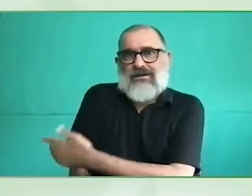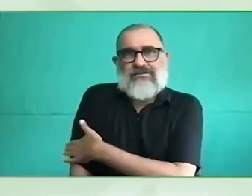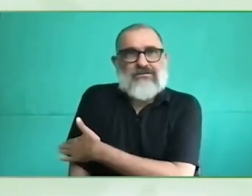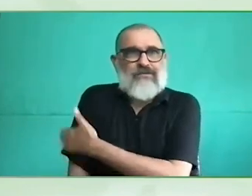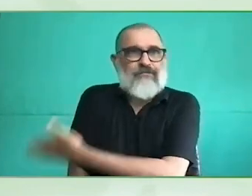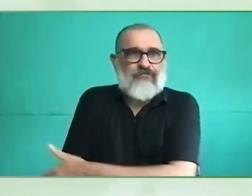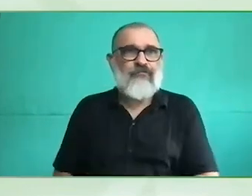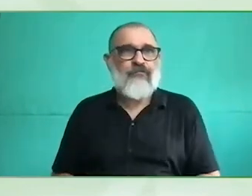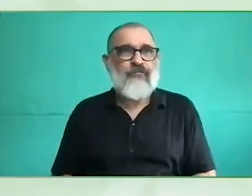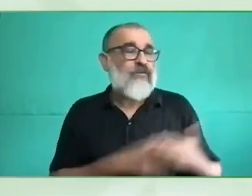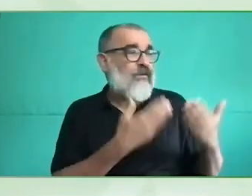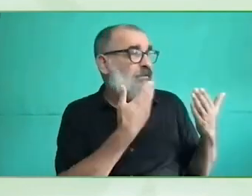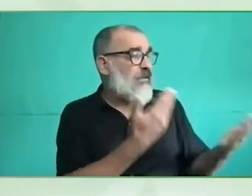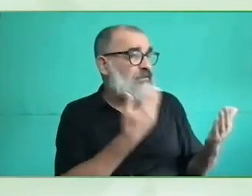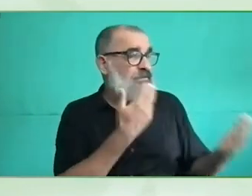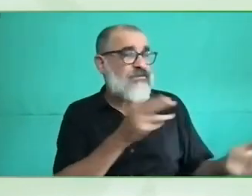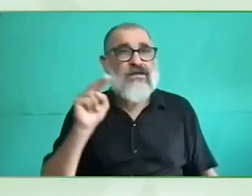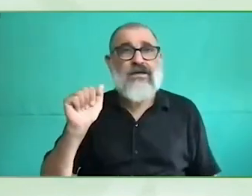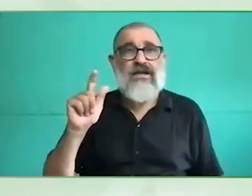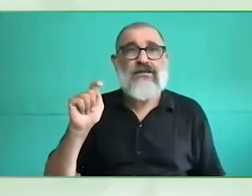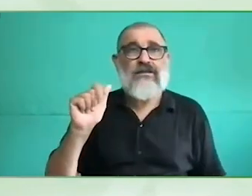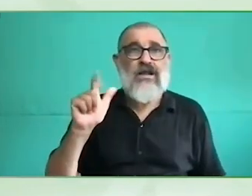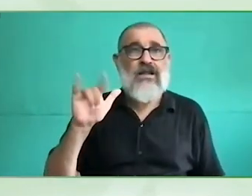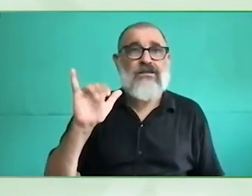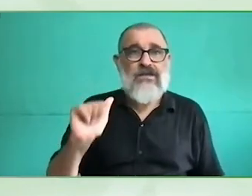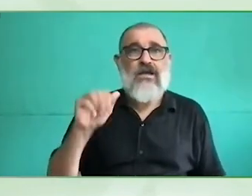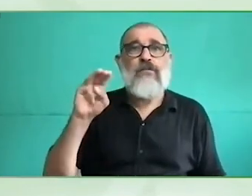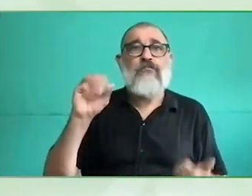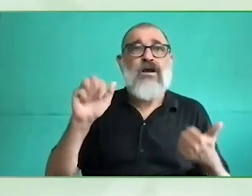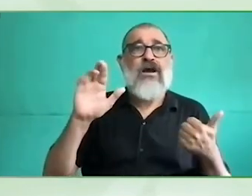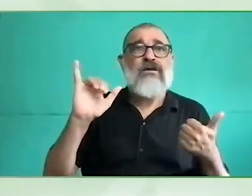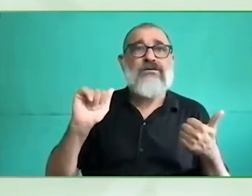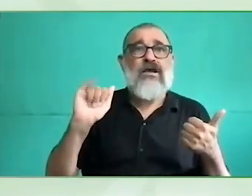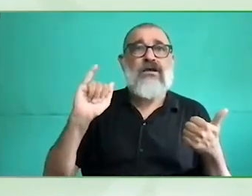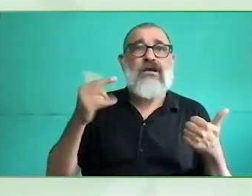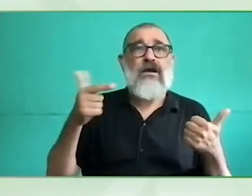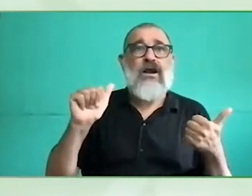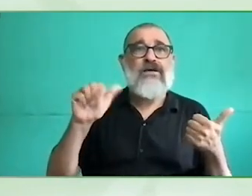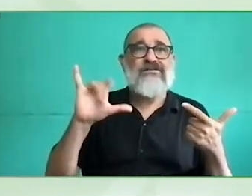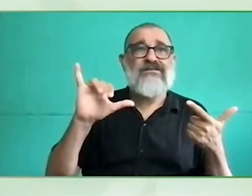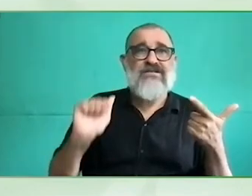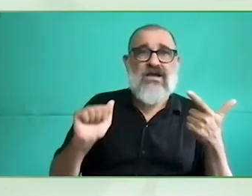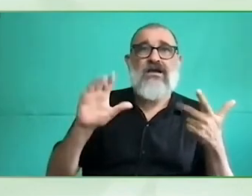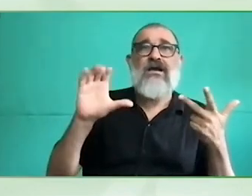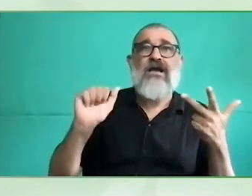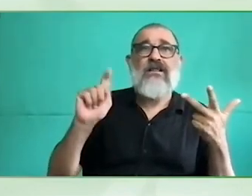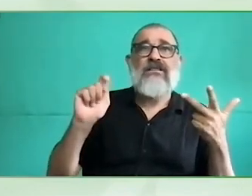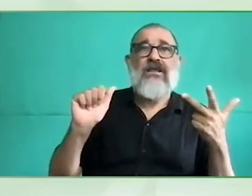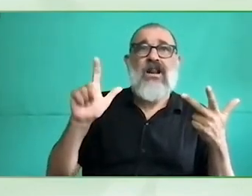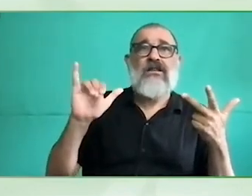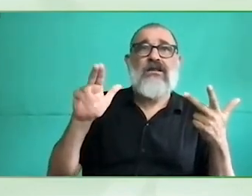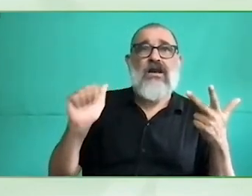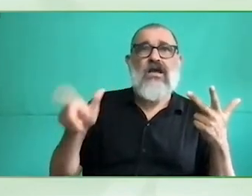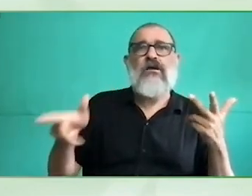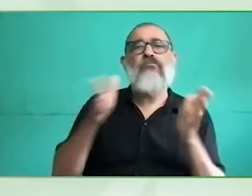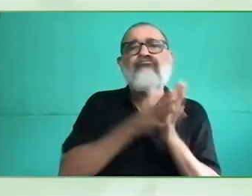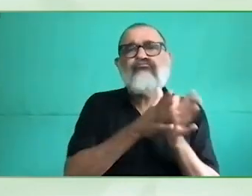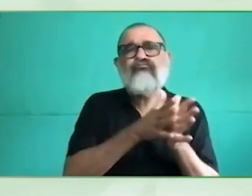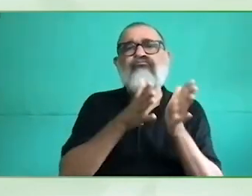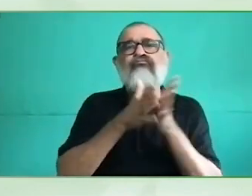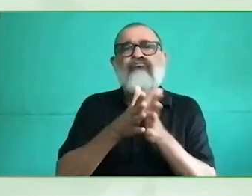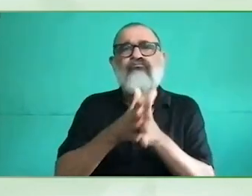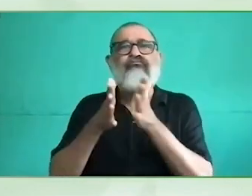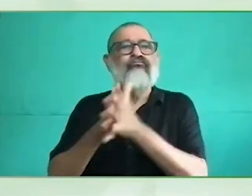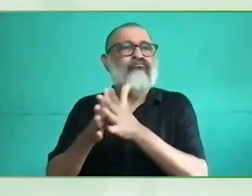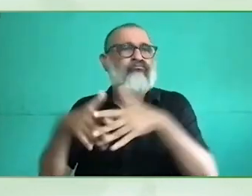Catalina for these amazing words. And I will tell you that it's a real